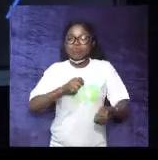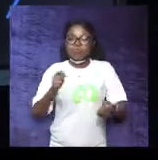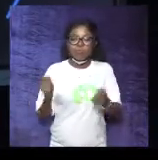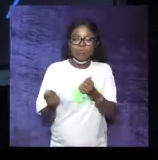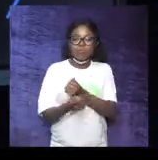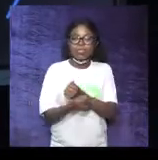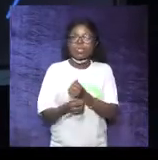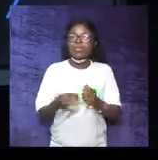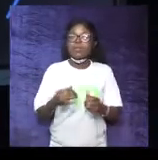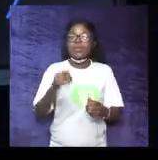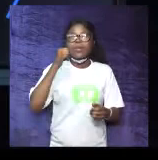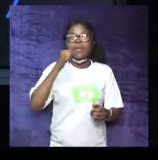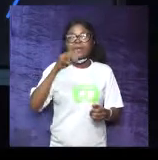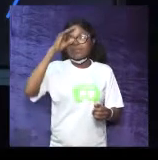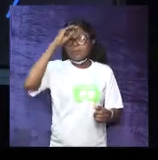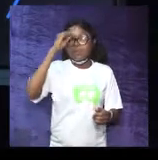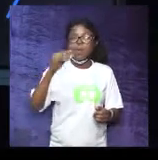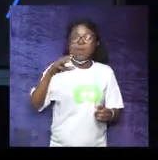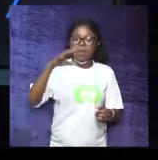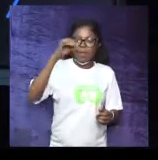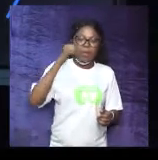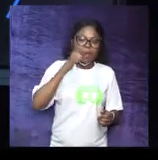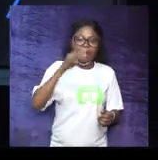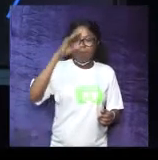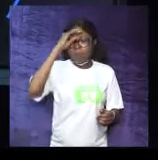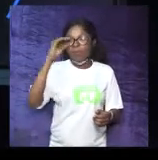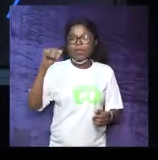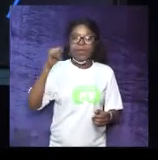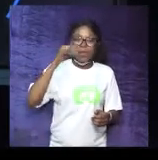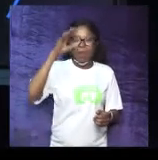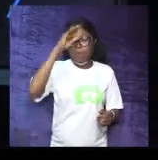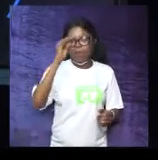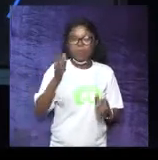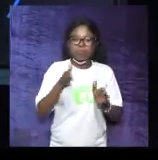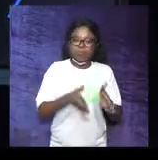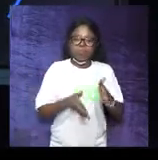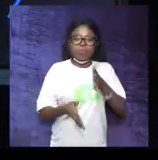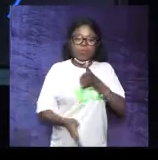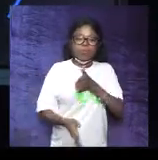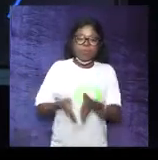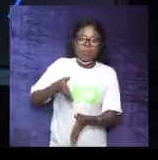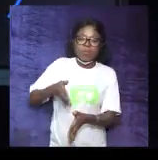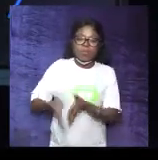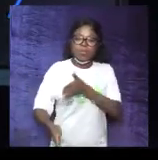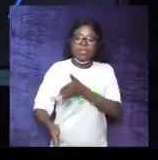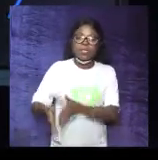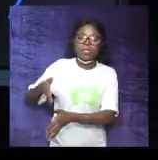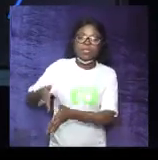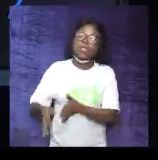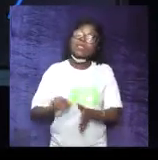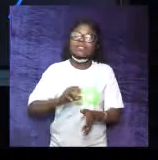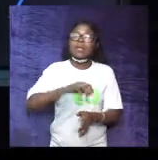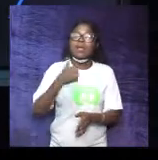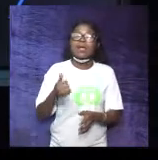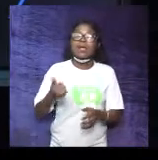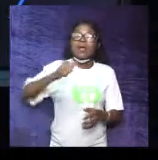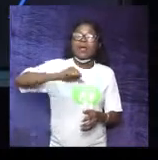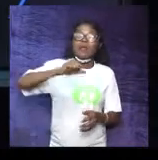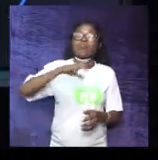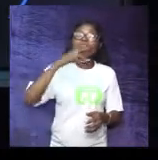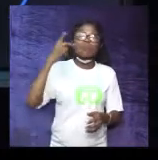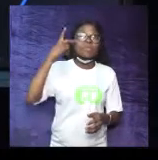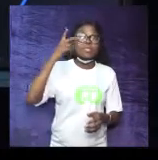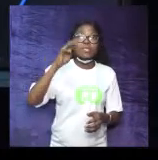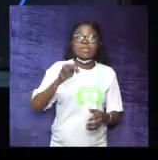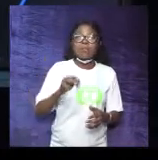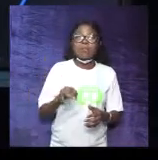boy, girl, boy, girl. But with angles, when you want to identify alternate angles, you will see them as